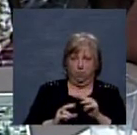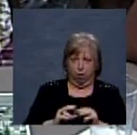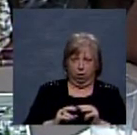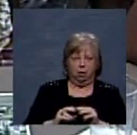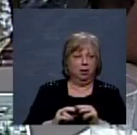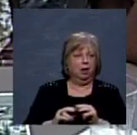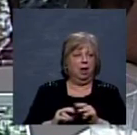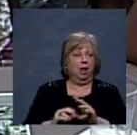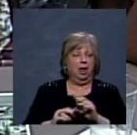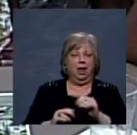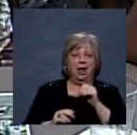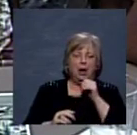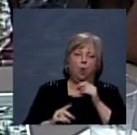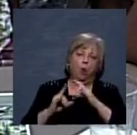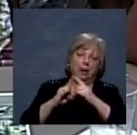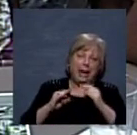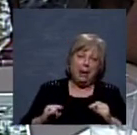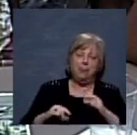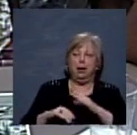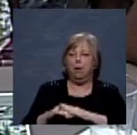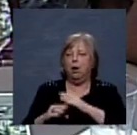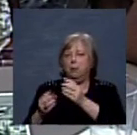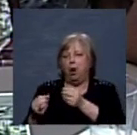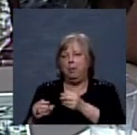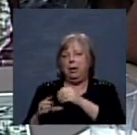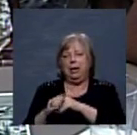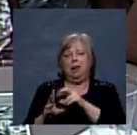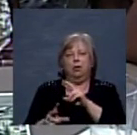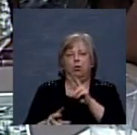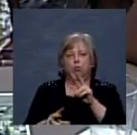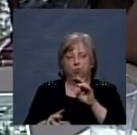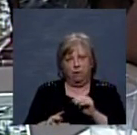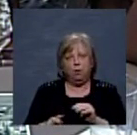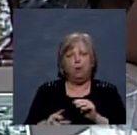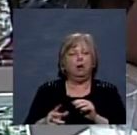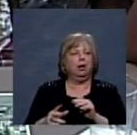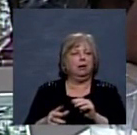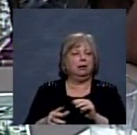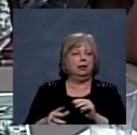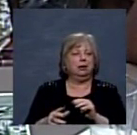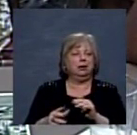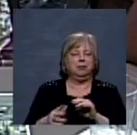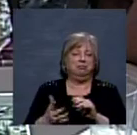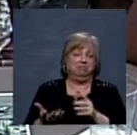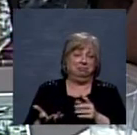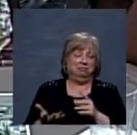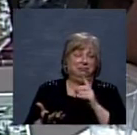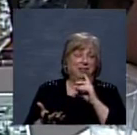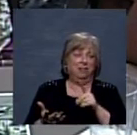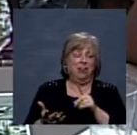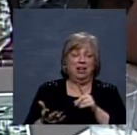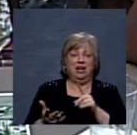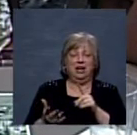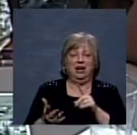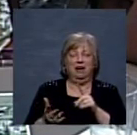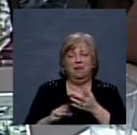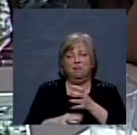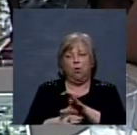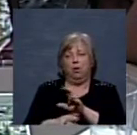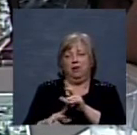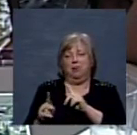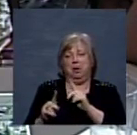and otherwise camping out on their properties, which is in effect driving away their